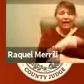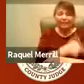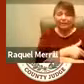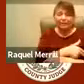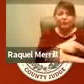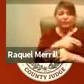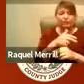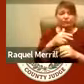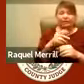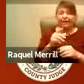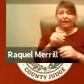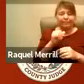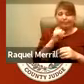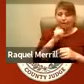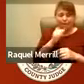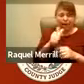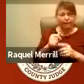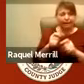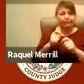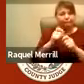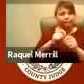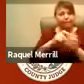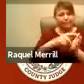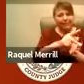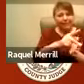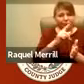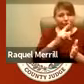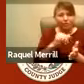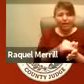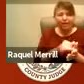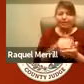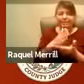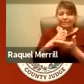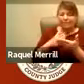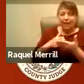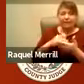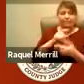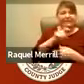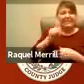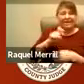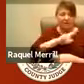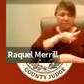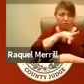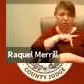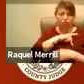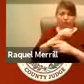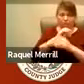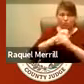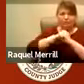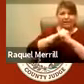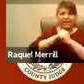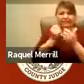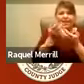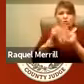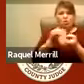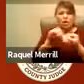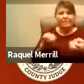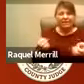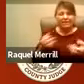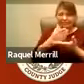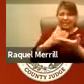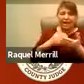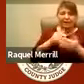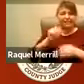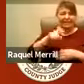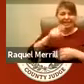that they're not getting compensated. Some of them were needing, personal protective equipment. Some are needing